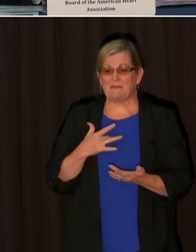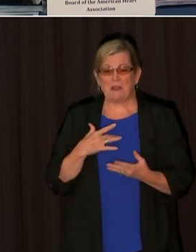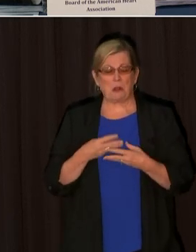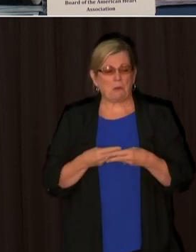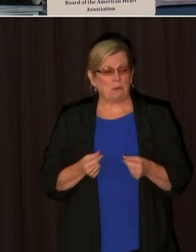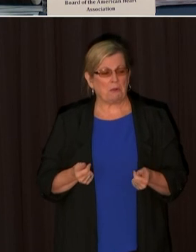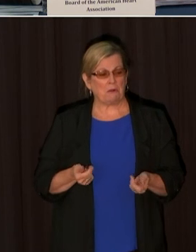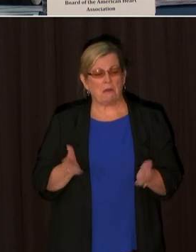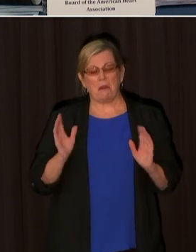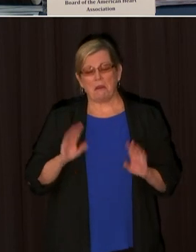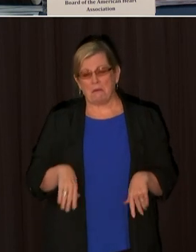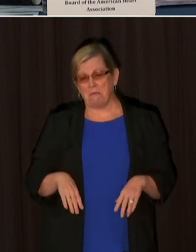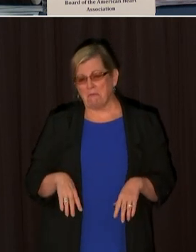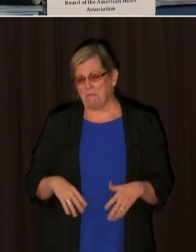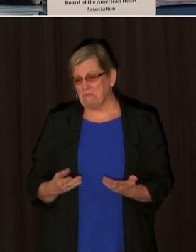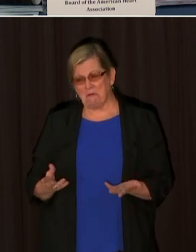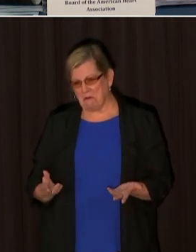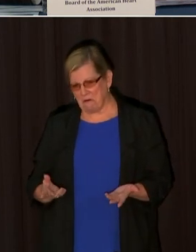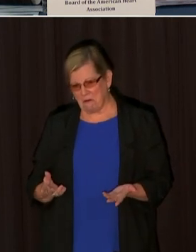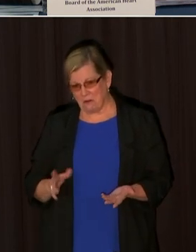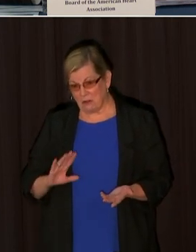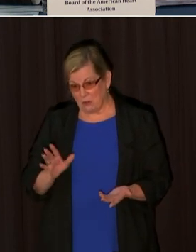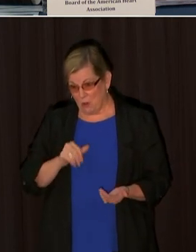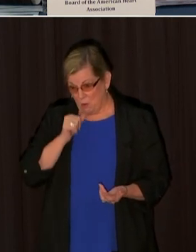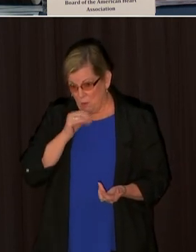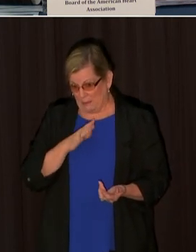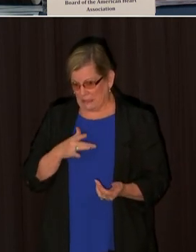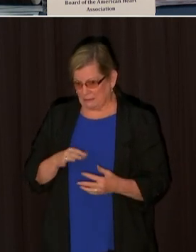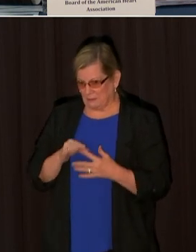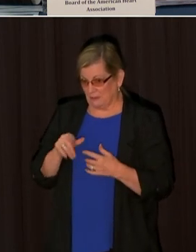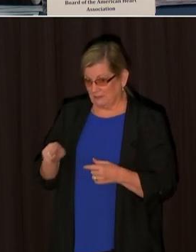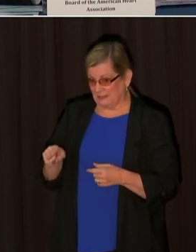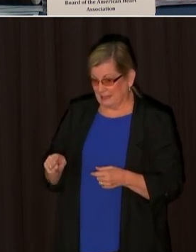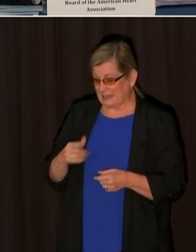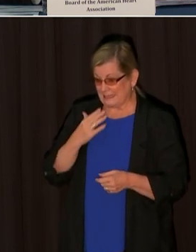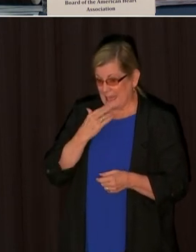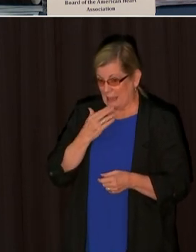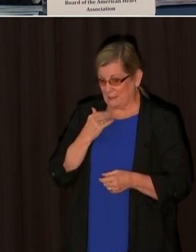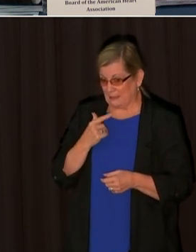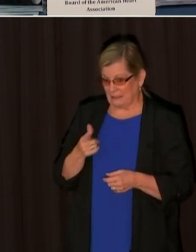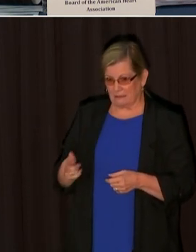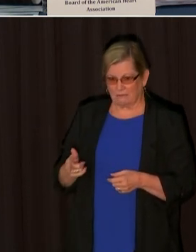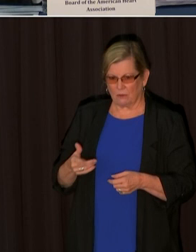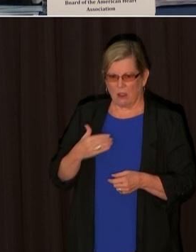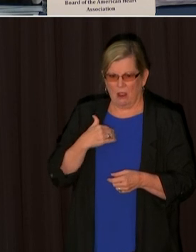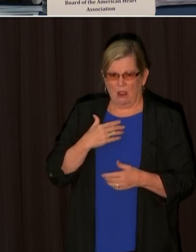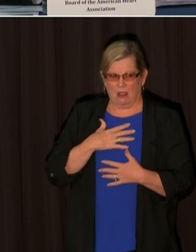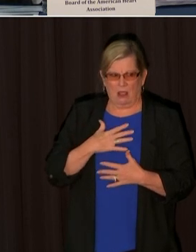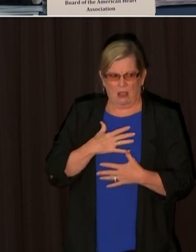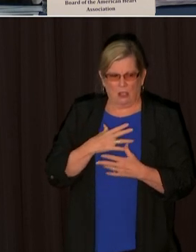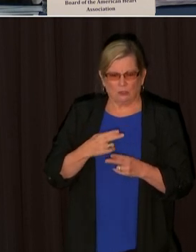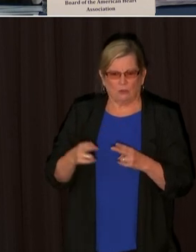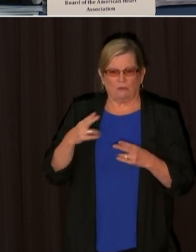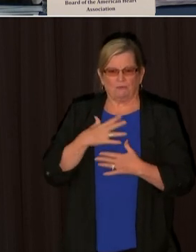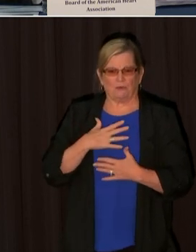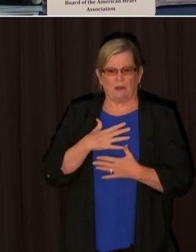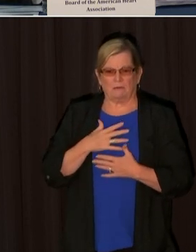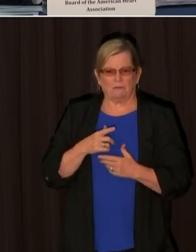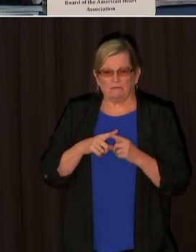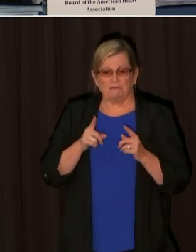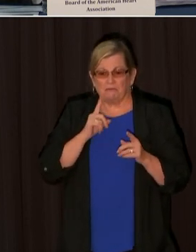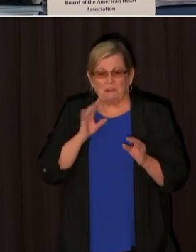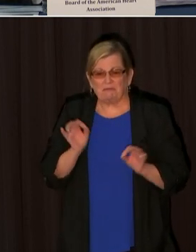may have only shortness of breath as a cause or a symptom of their heart attack. So don't delay, don't ignore